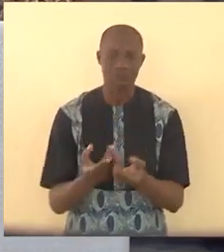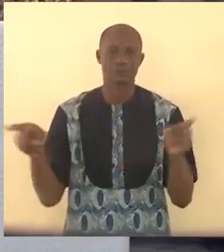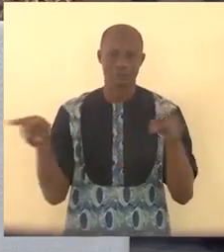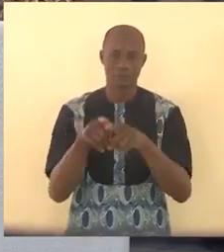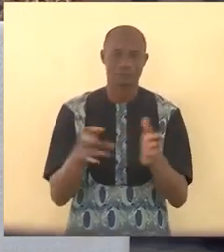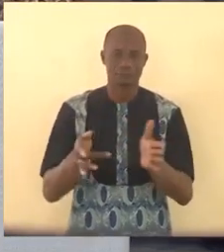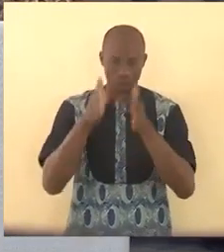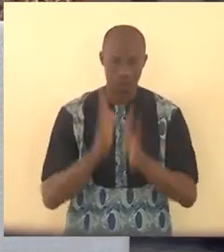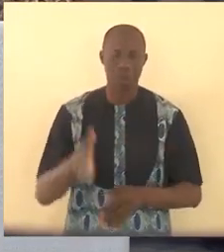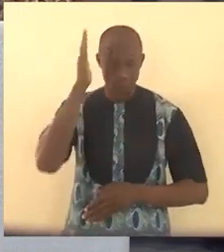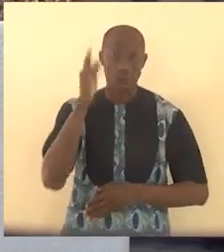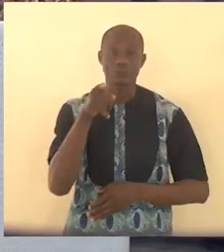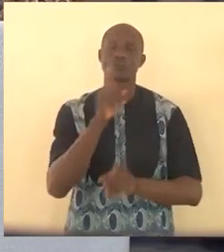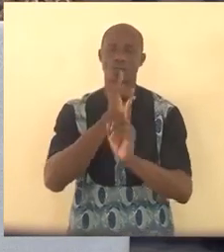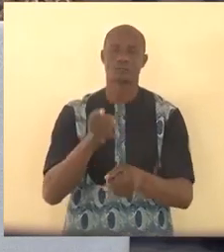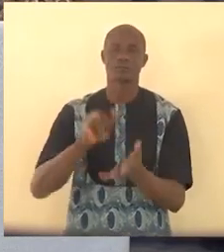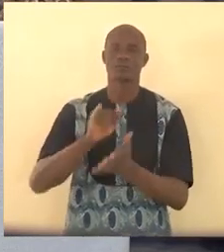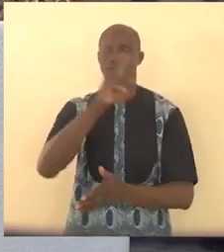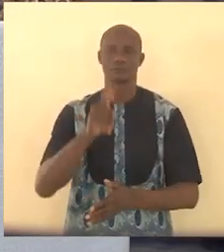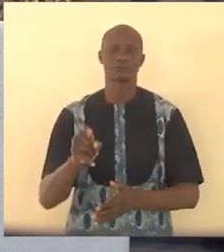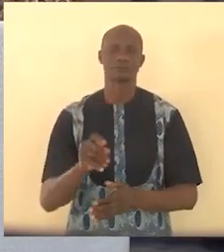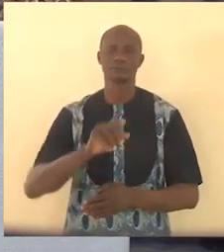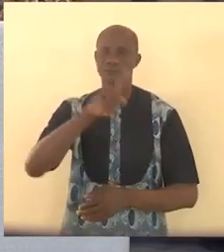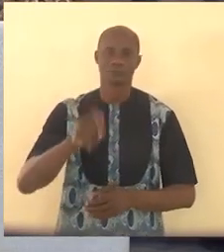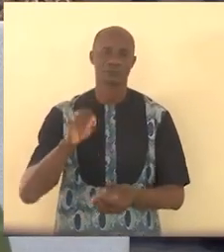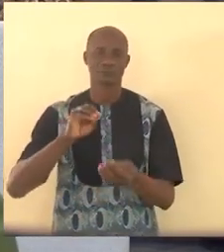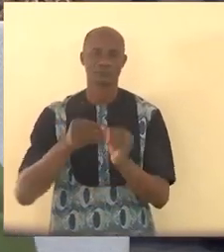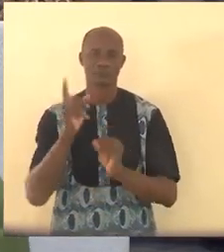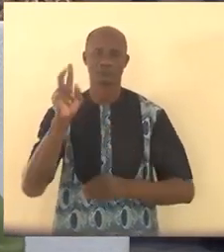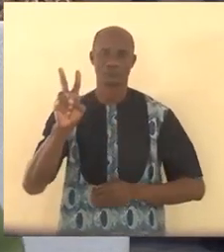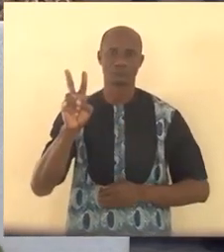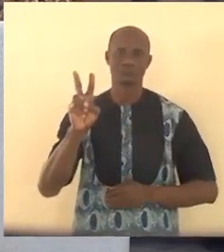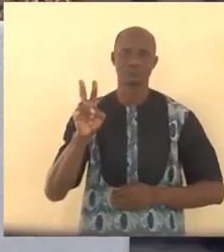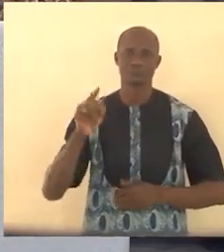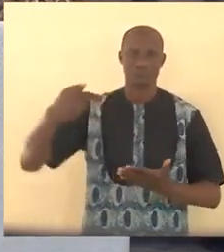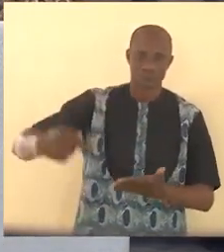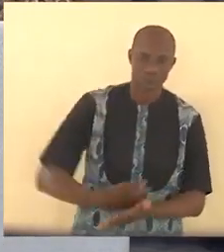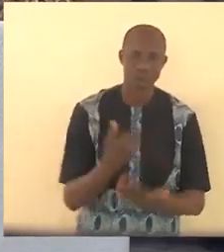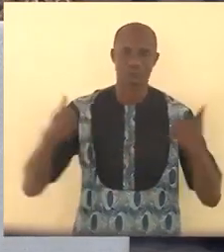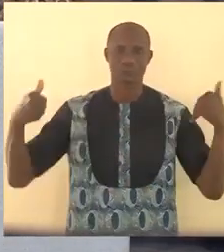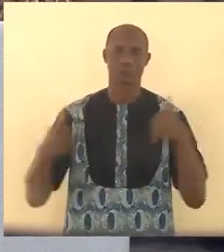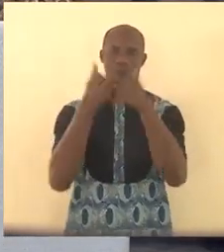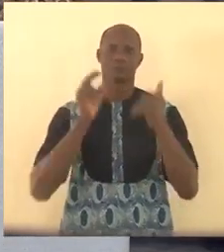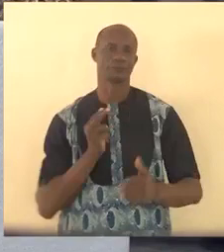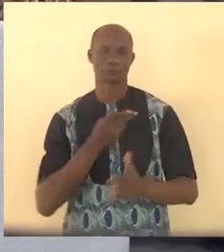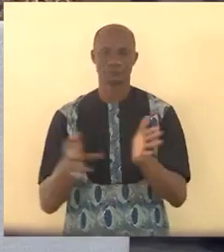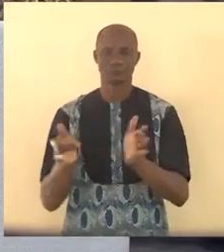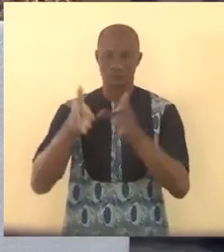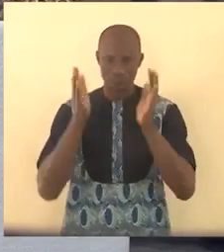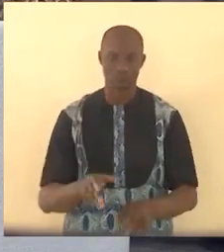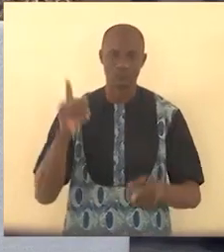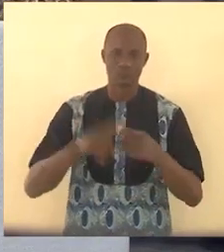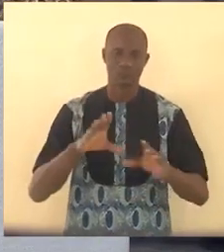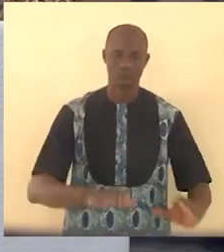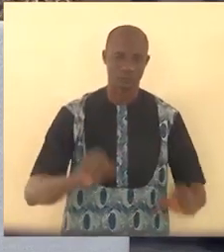How, as a Christian, will you answer that question? Question two. The gospel challenges us Christians